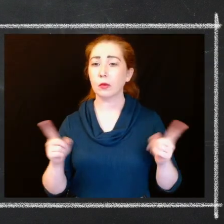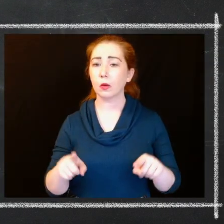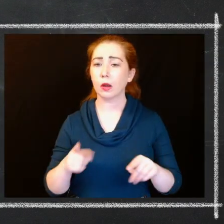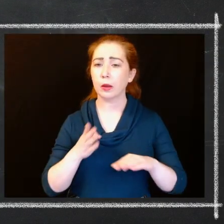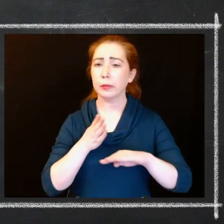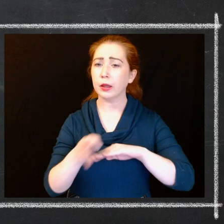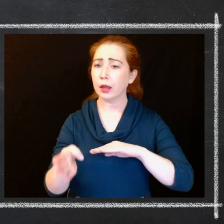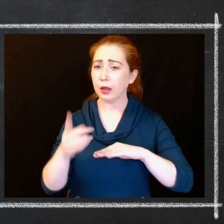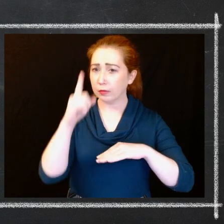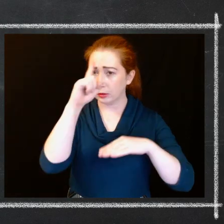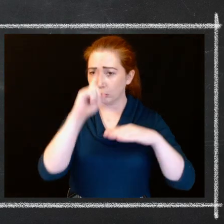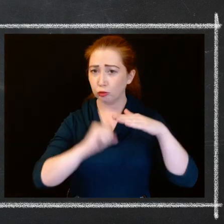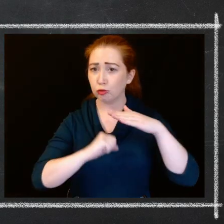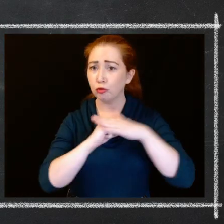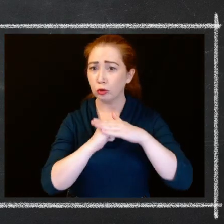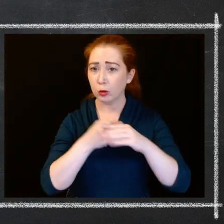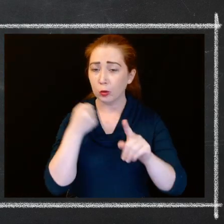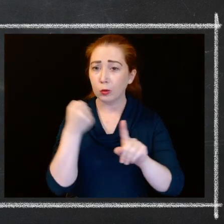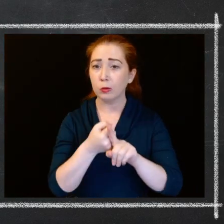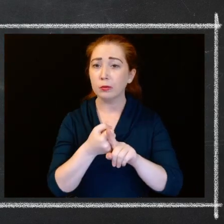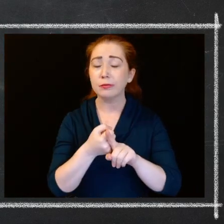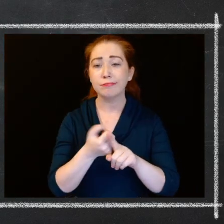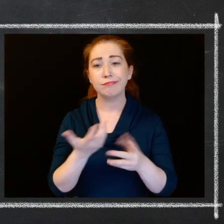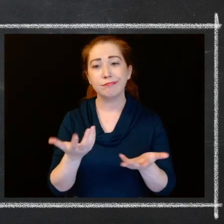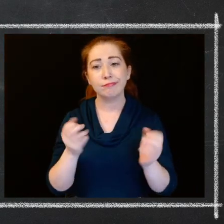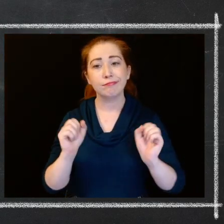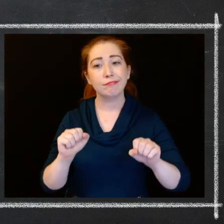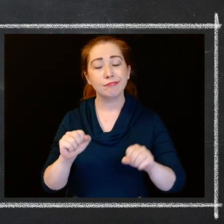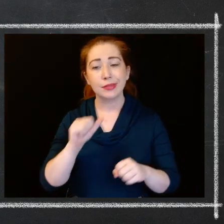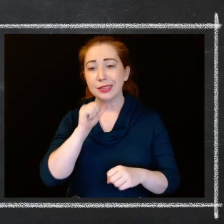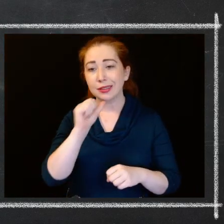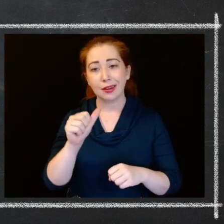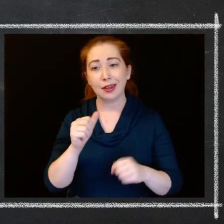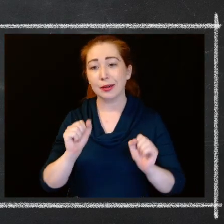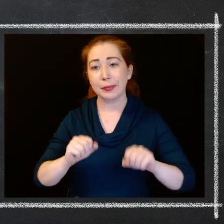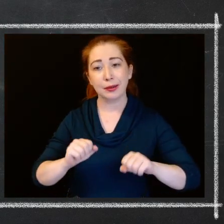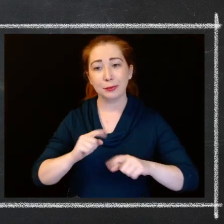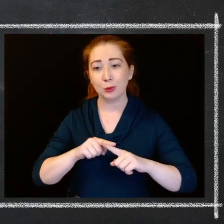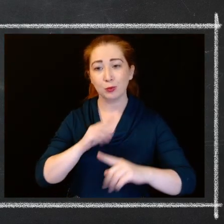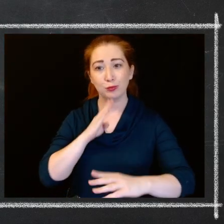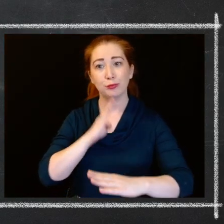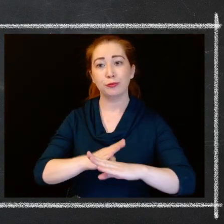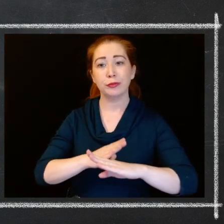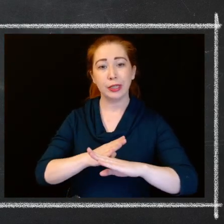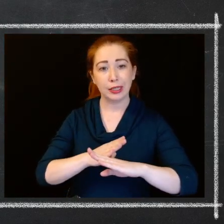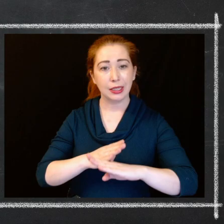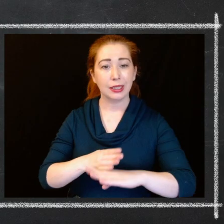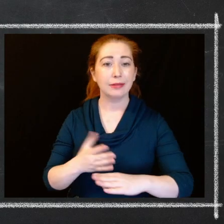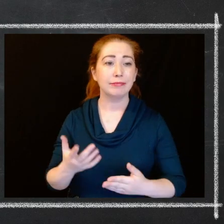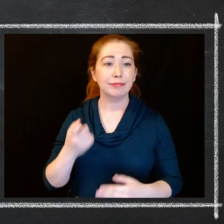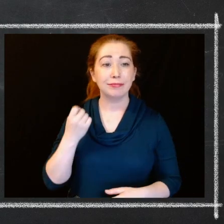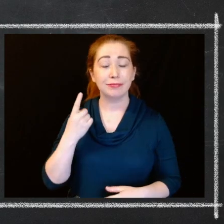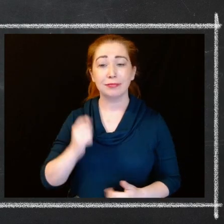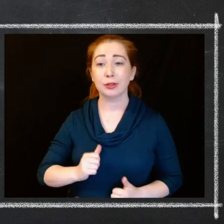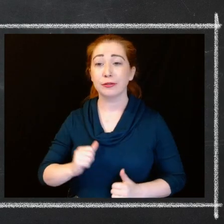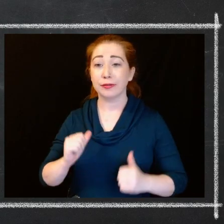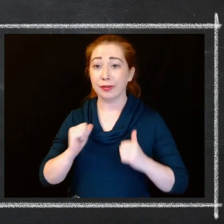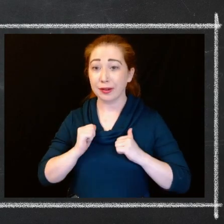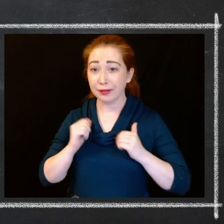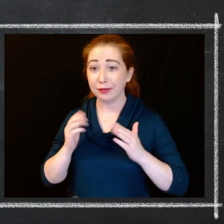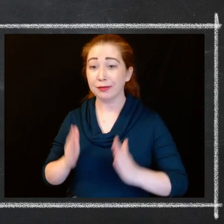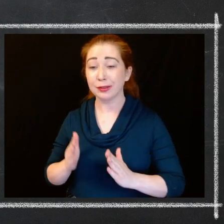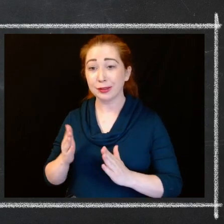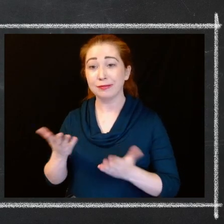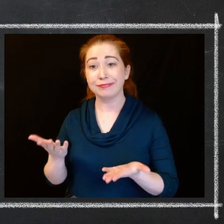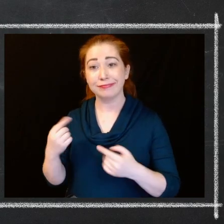What happens after the stroke? It may not be possible to prevent a stroke. For survivors, since